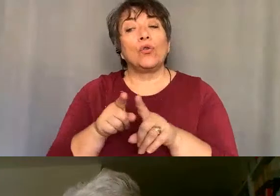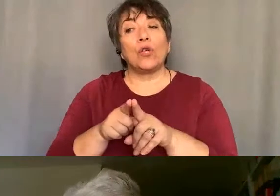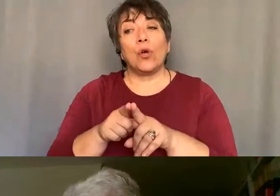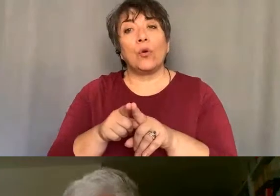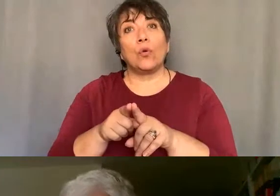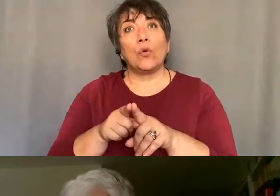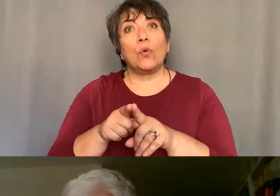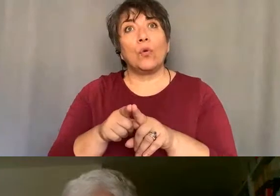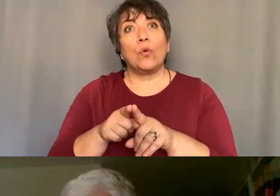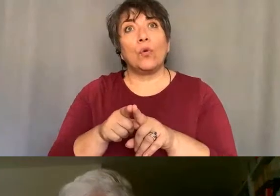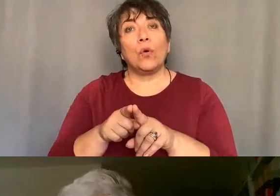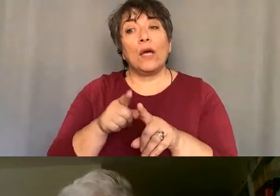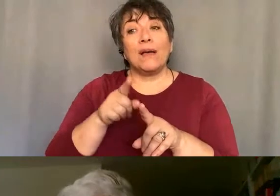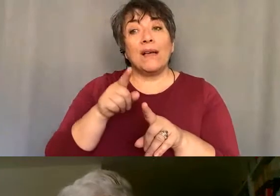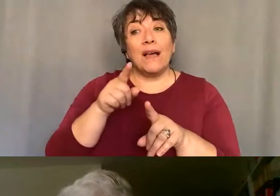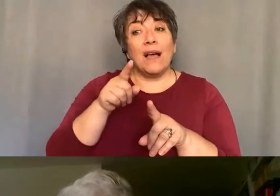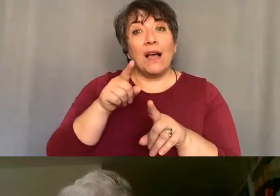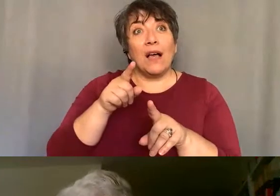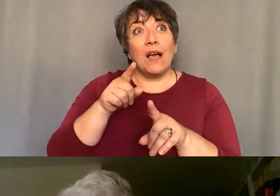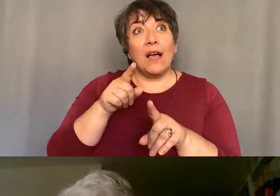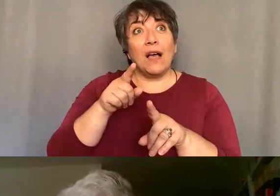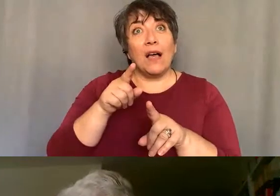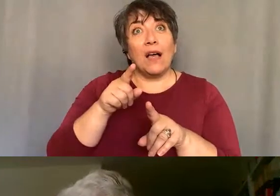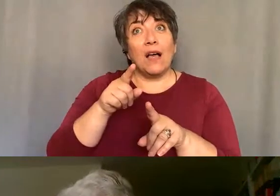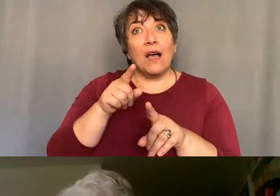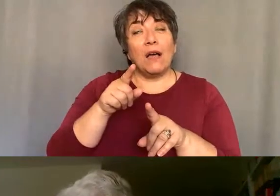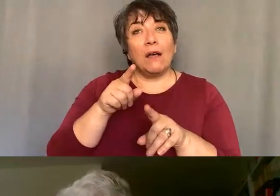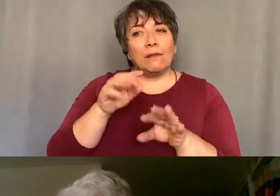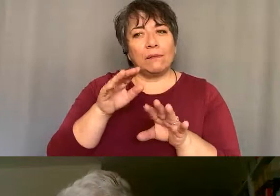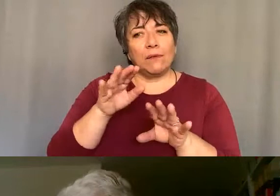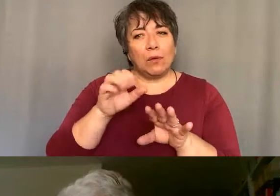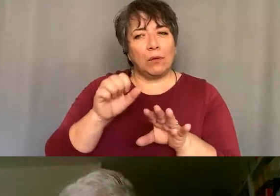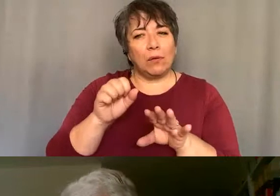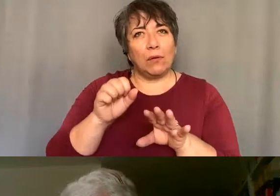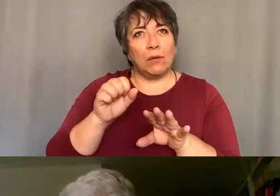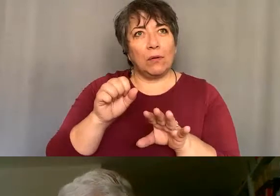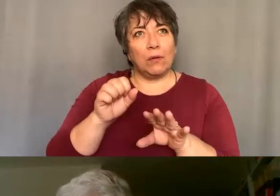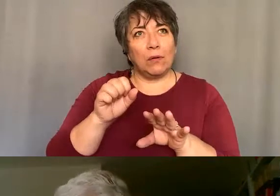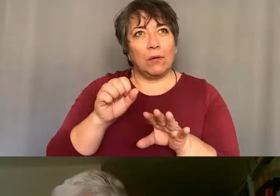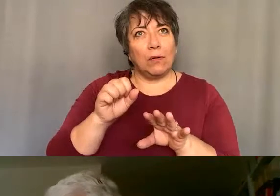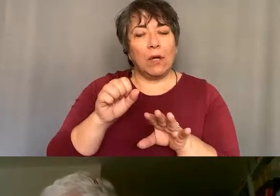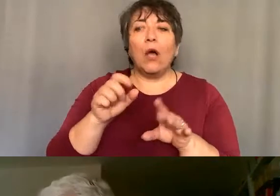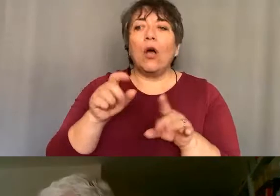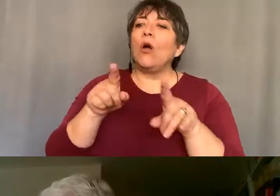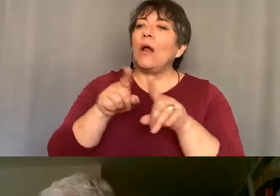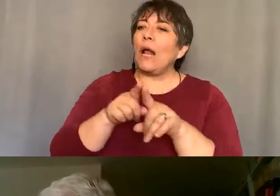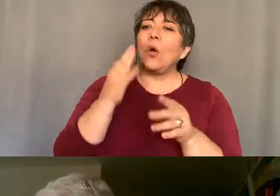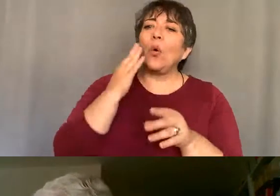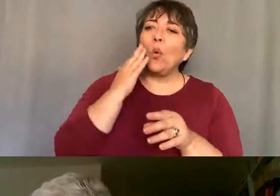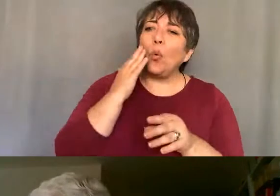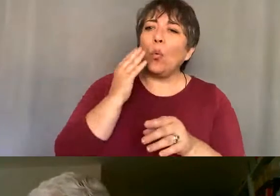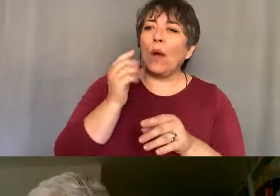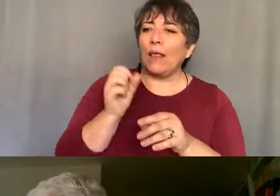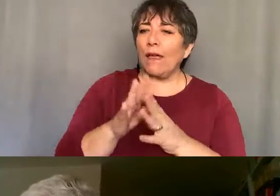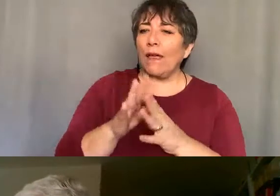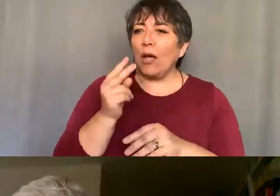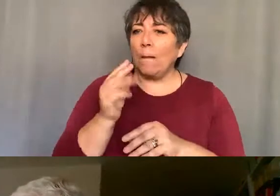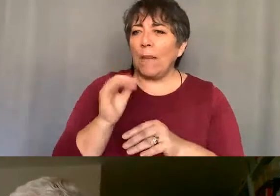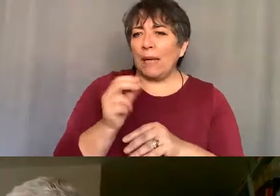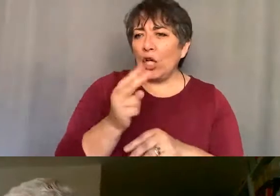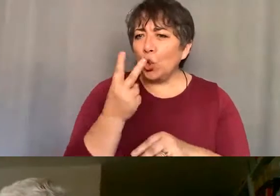see at the time that something's not quite gone out of synchronization with each other, then we'll offer that as well at the same time